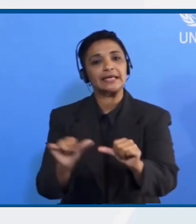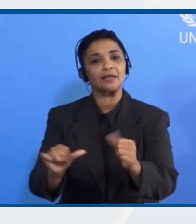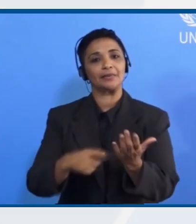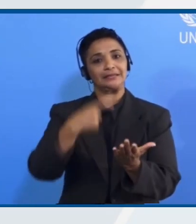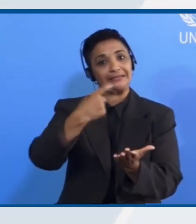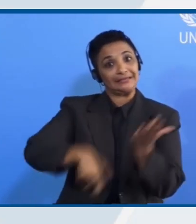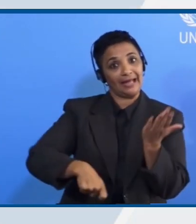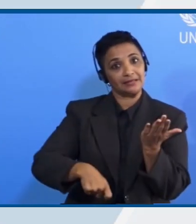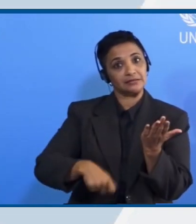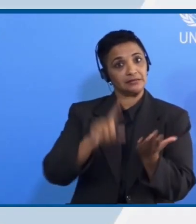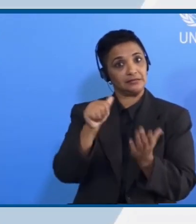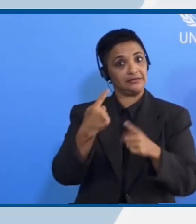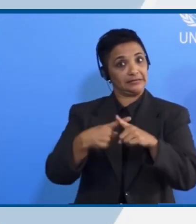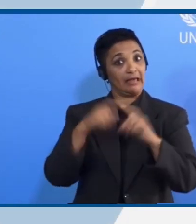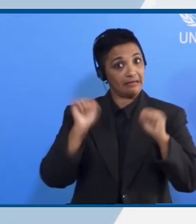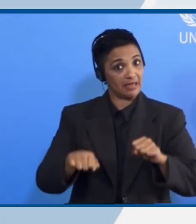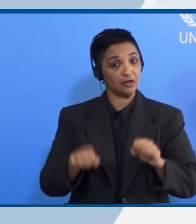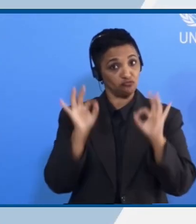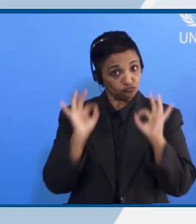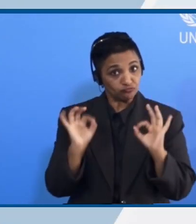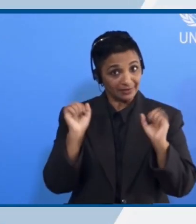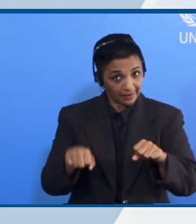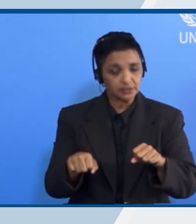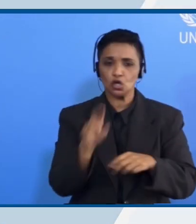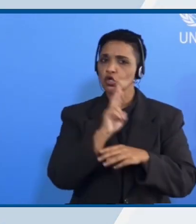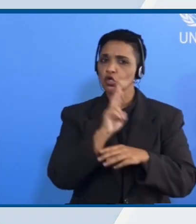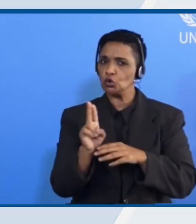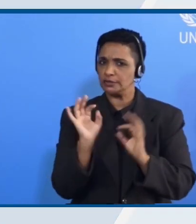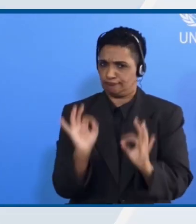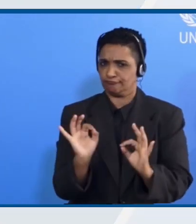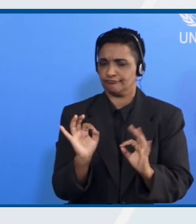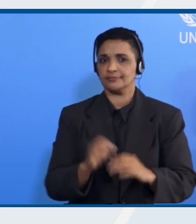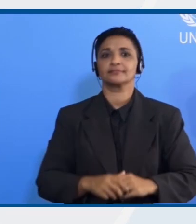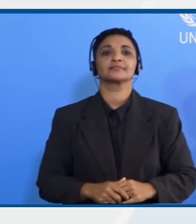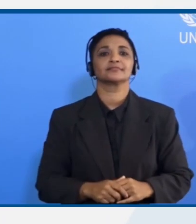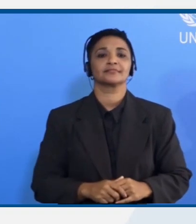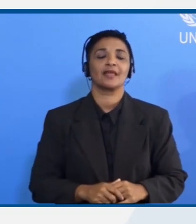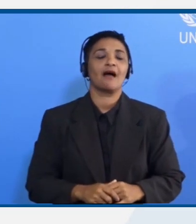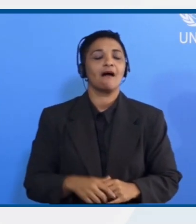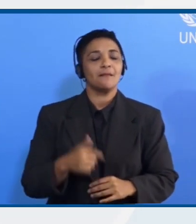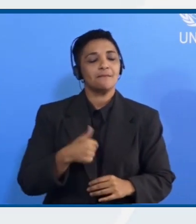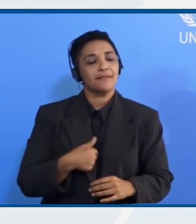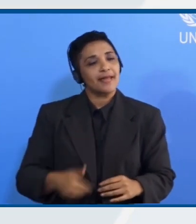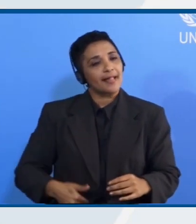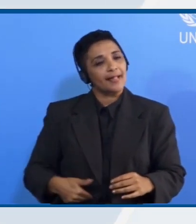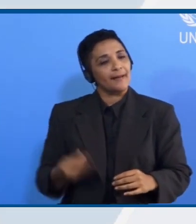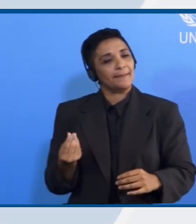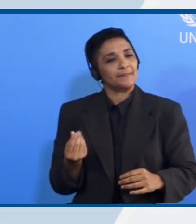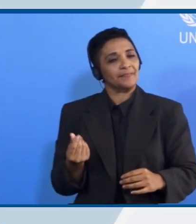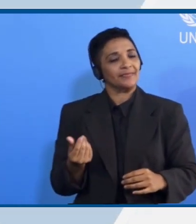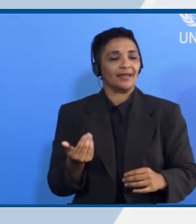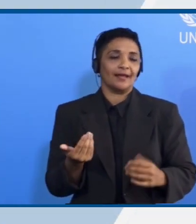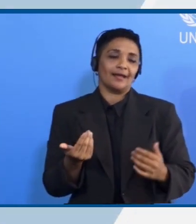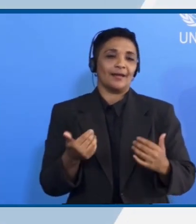Yes, that's very useful. That's the short answer. I have a kind of a story,